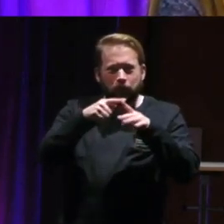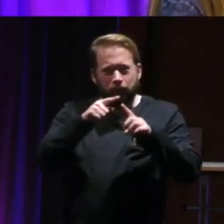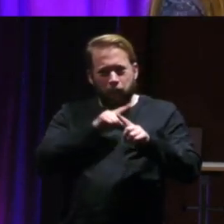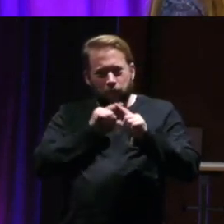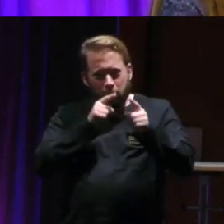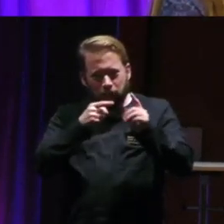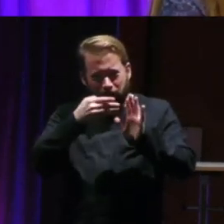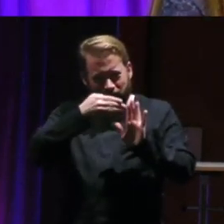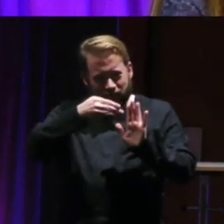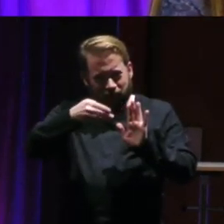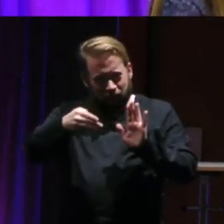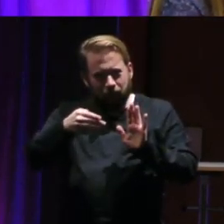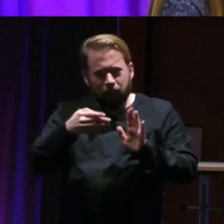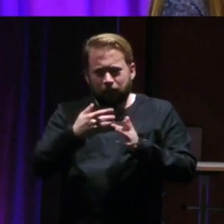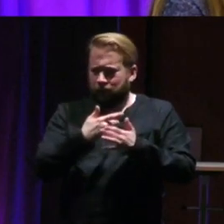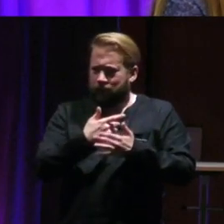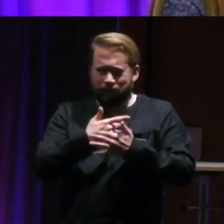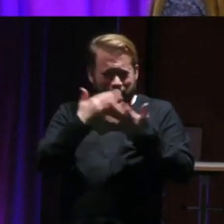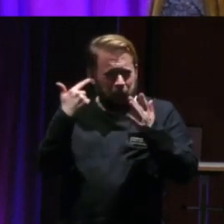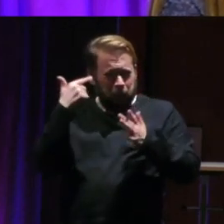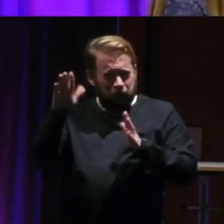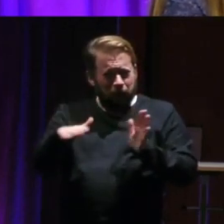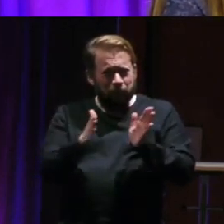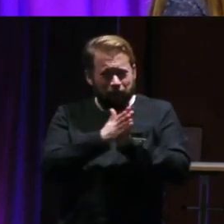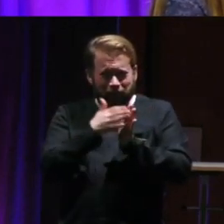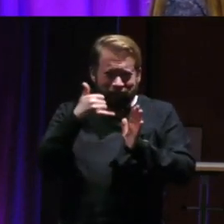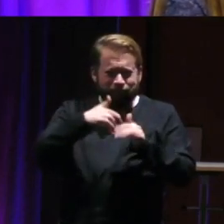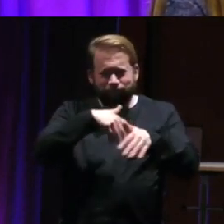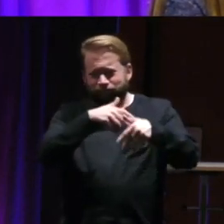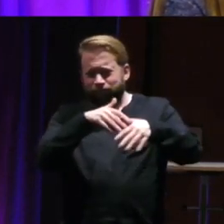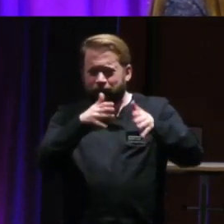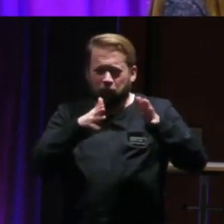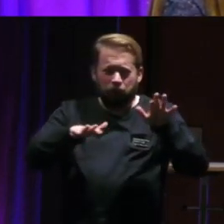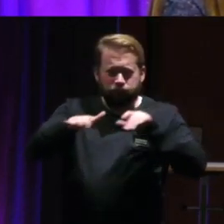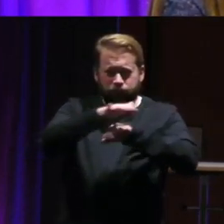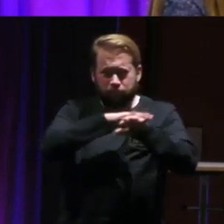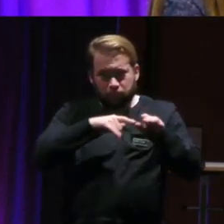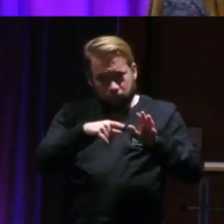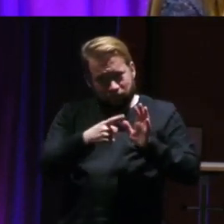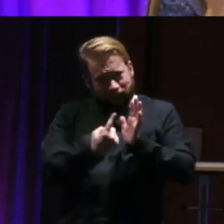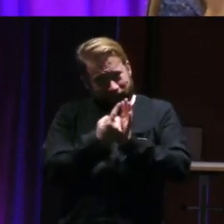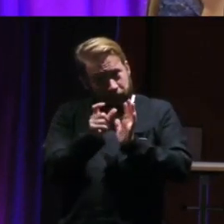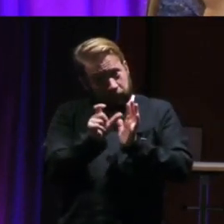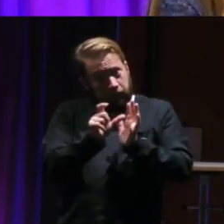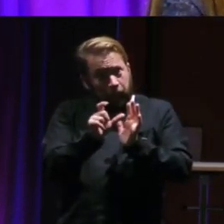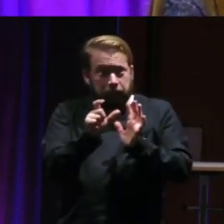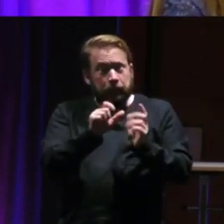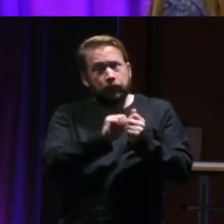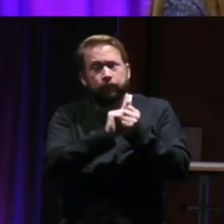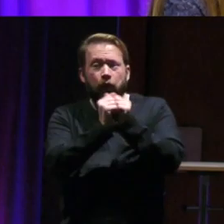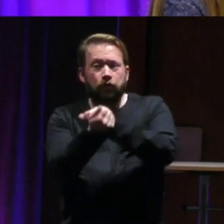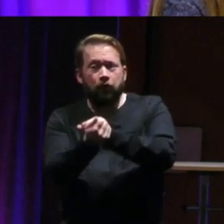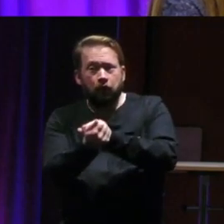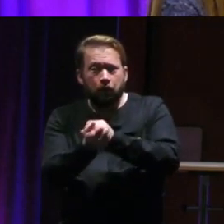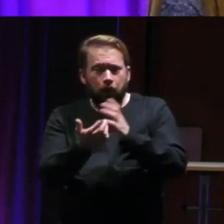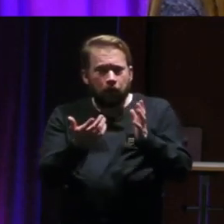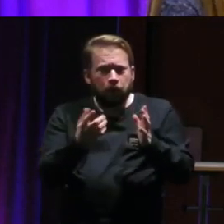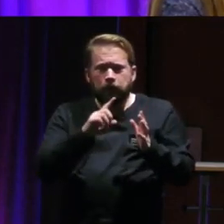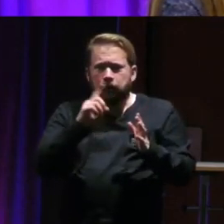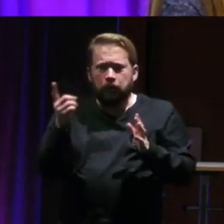streets, tens of thousands of people on the streets, in the streets protesting. And then it was very brutally shut down